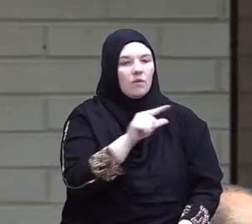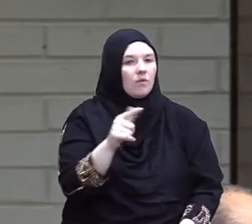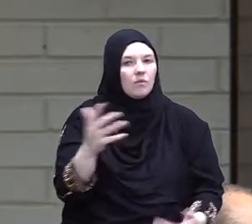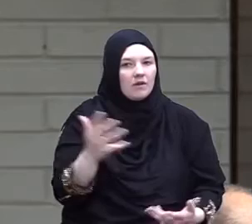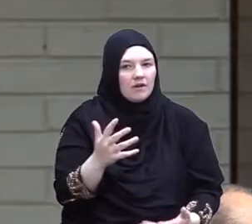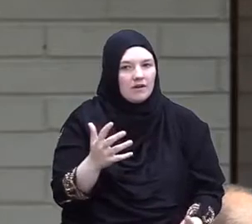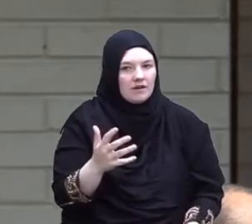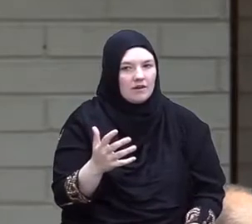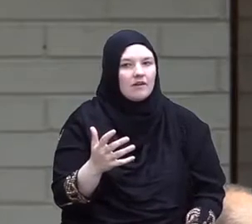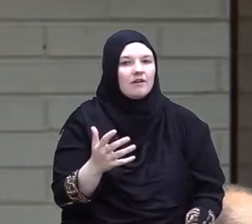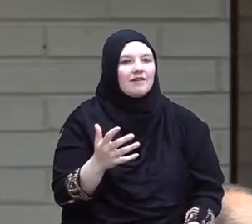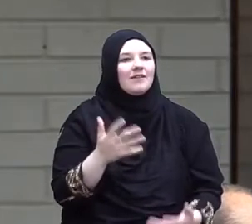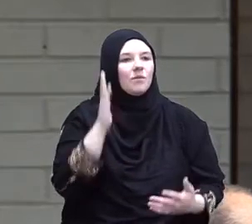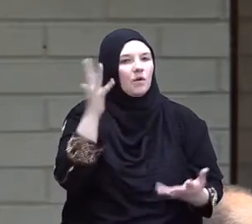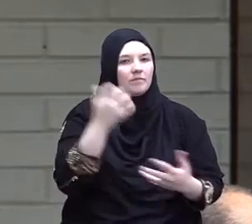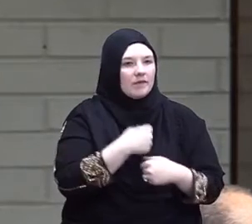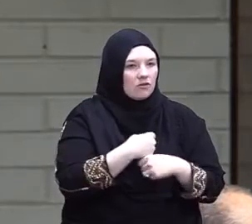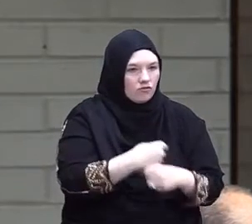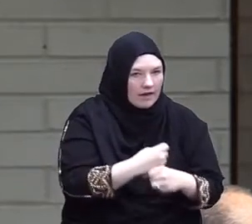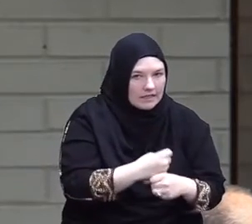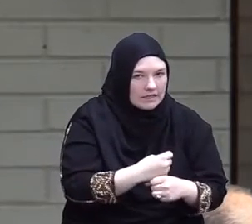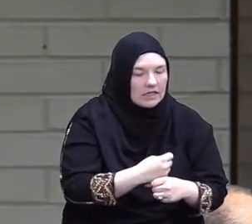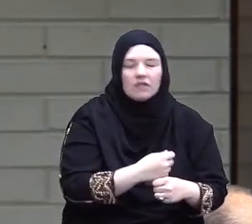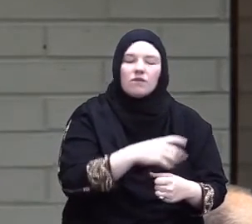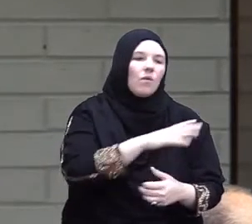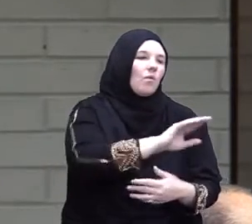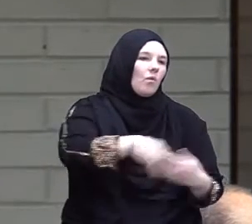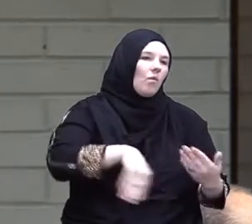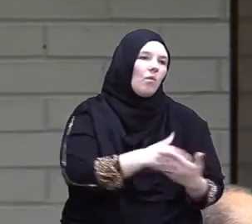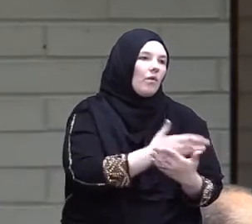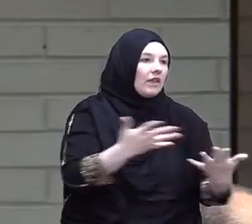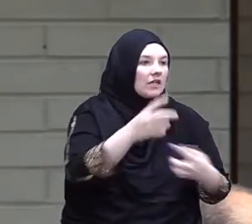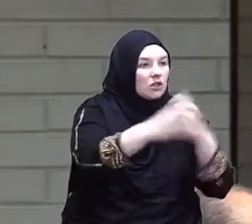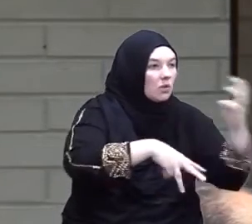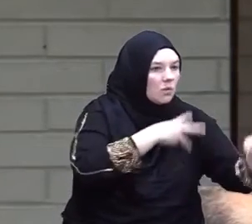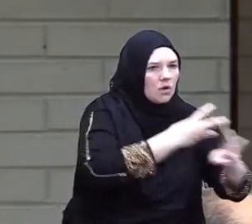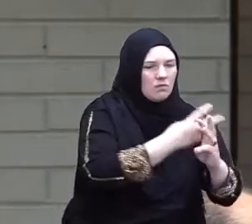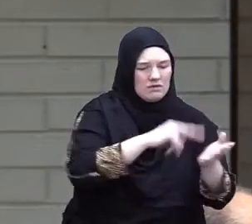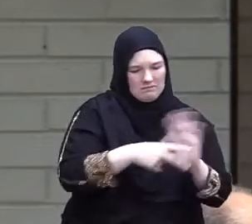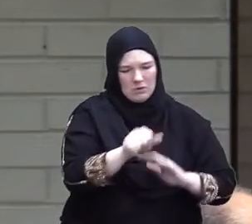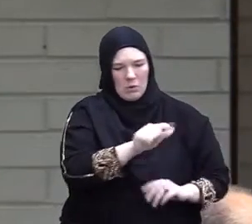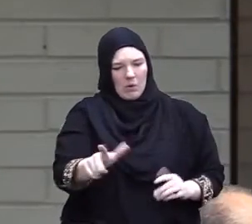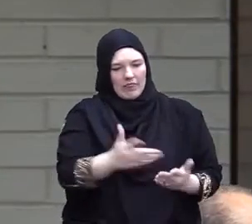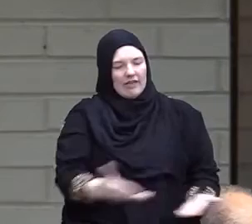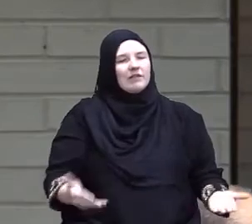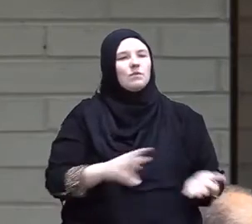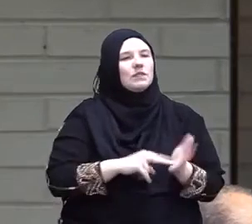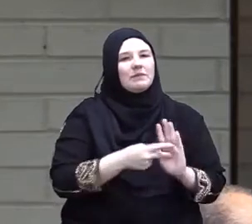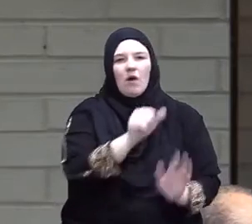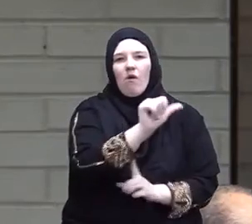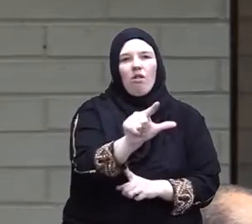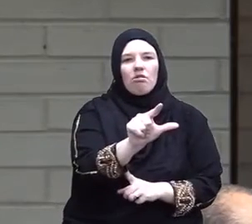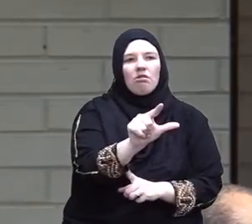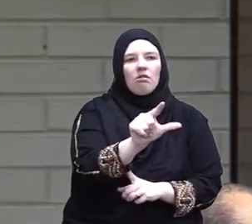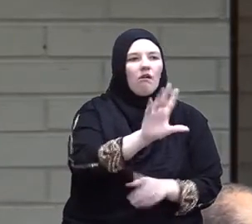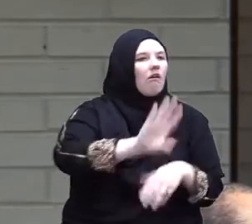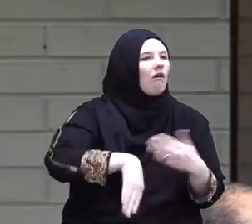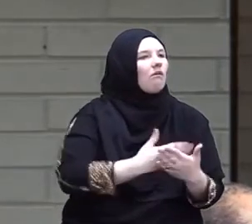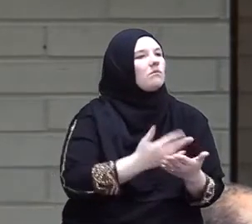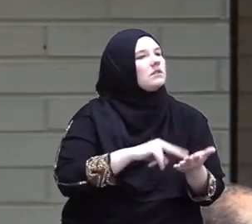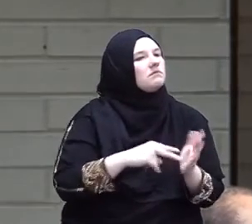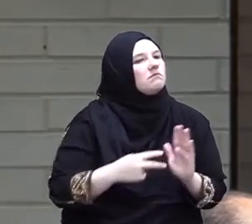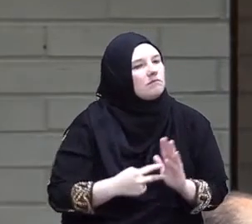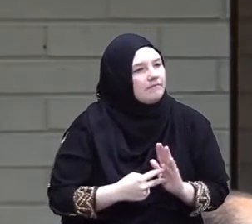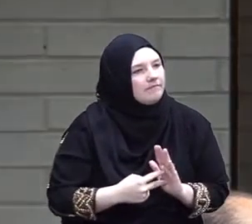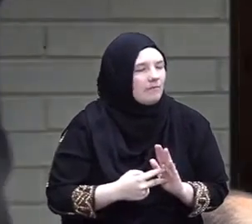things that will ever be created, all things in the world, or all things around him, or all things